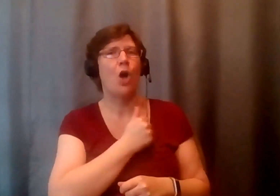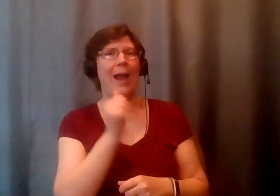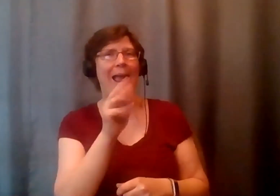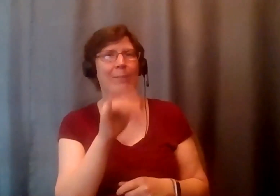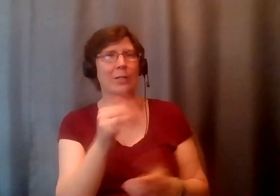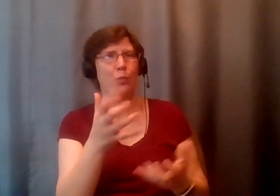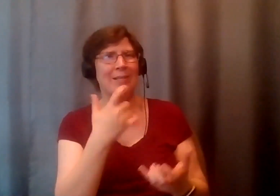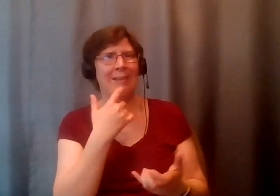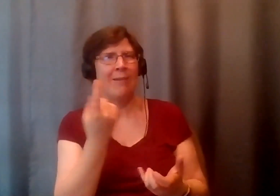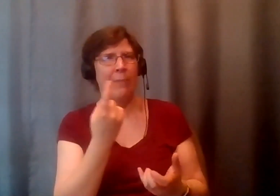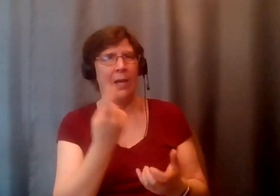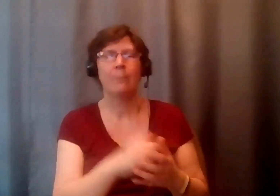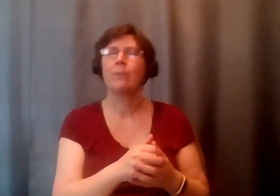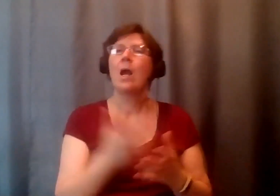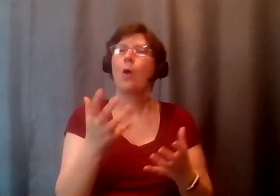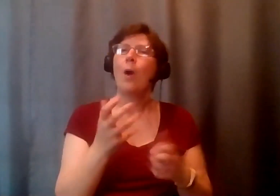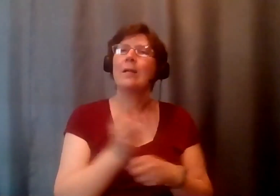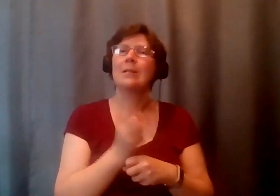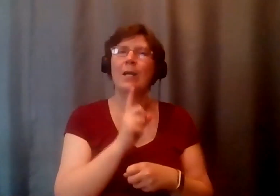I just wanted to make sure that,